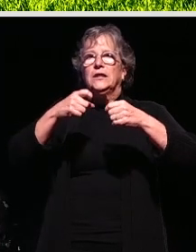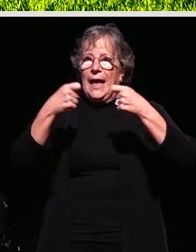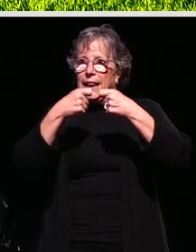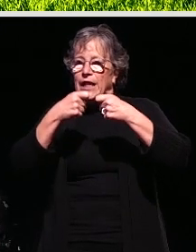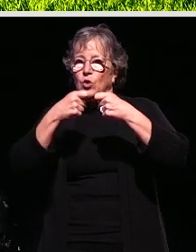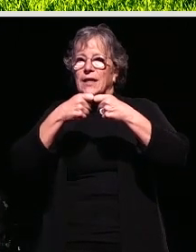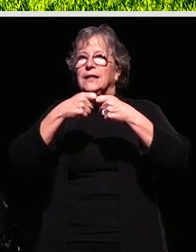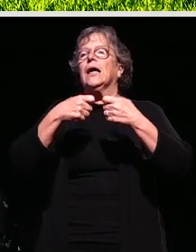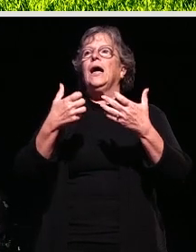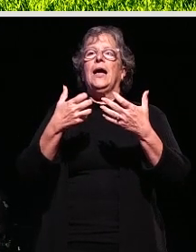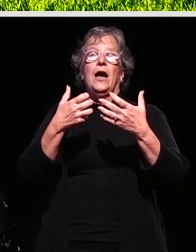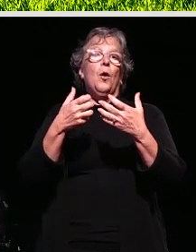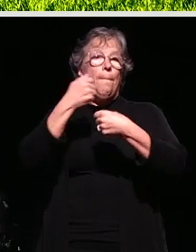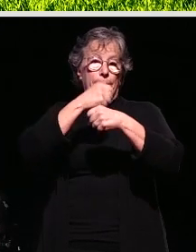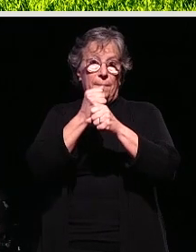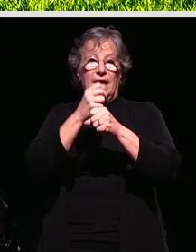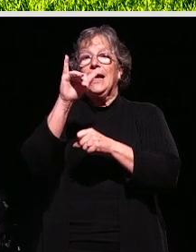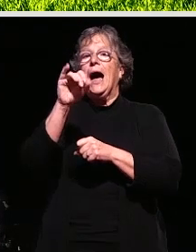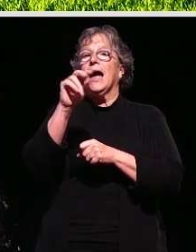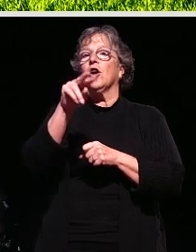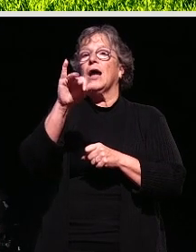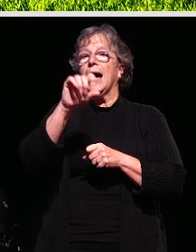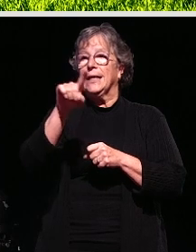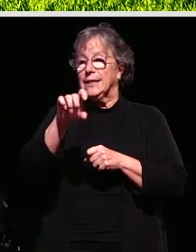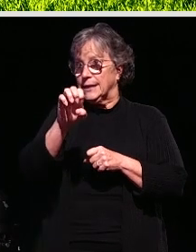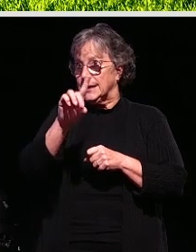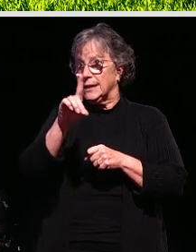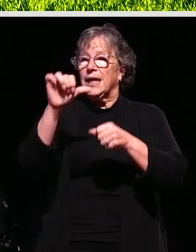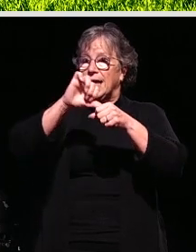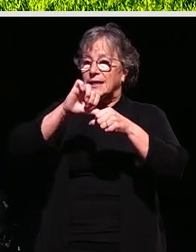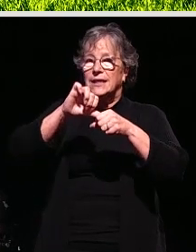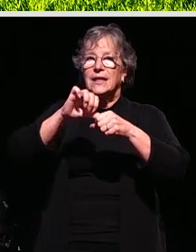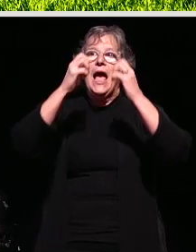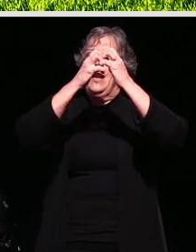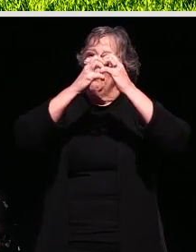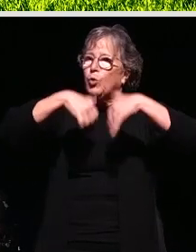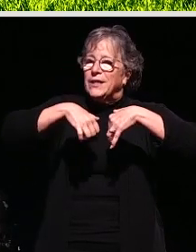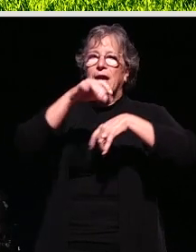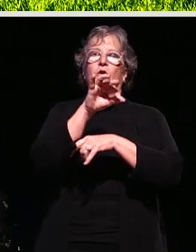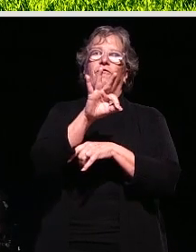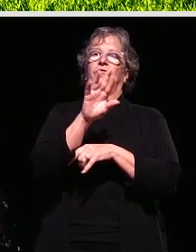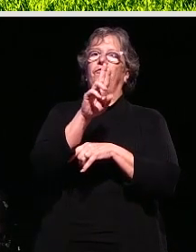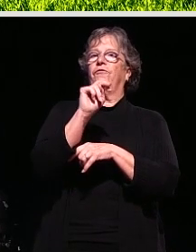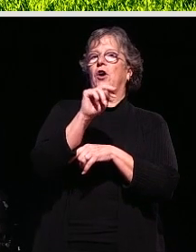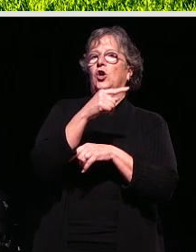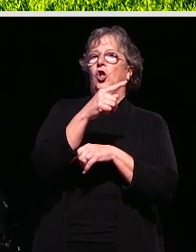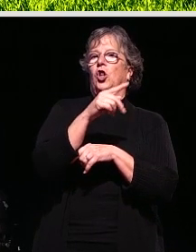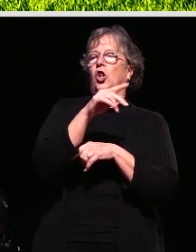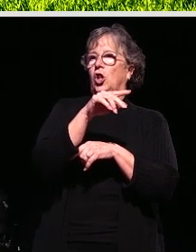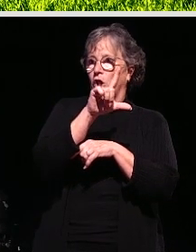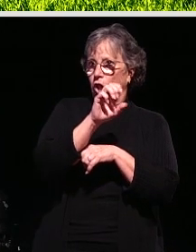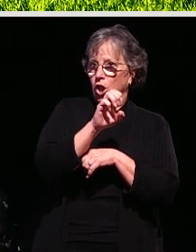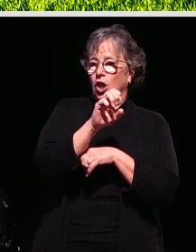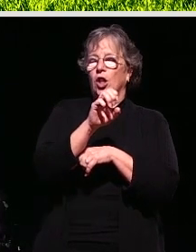ionized gases we can tune to preferentially break down primarily those fungal and bacterial contaminants on seed surfaces without